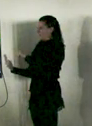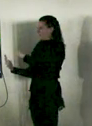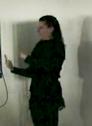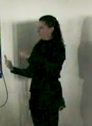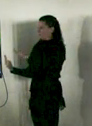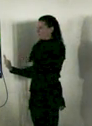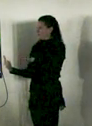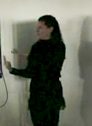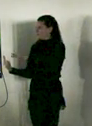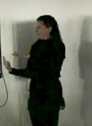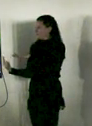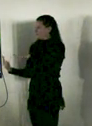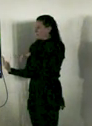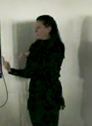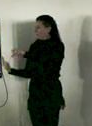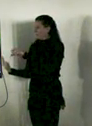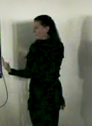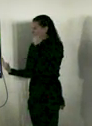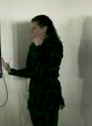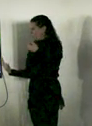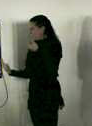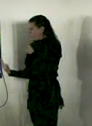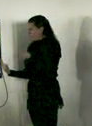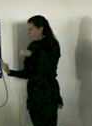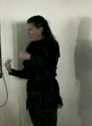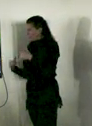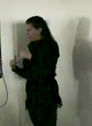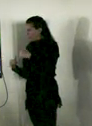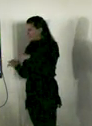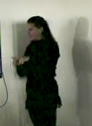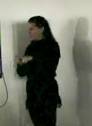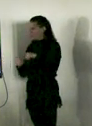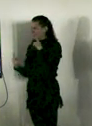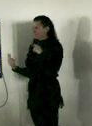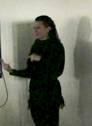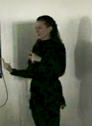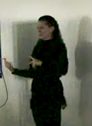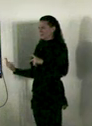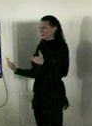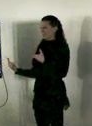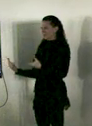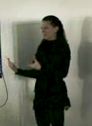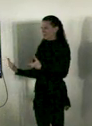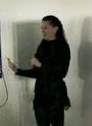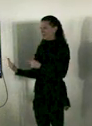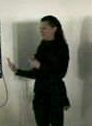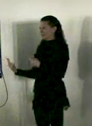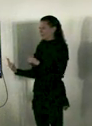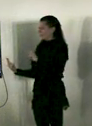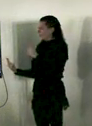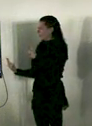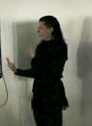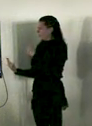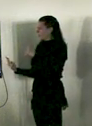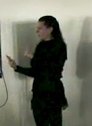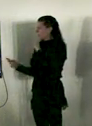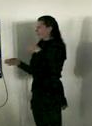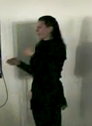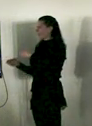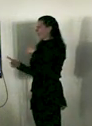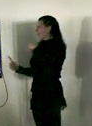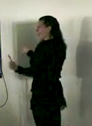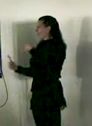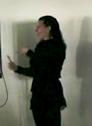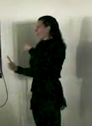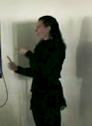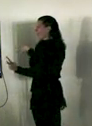if you're at this party as well, wouldn't you even think it was kind of weird that the two people who were there first are the only ones to get any attention?